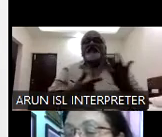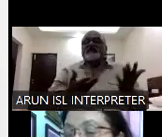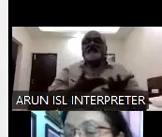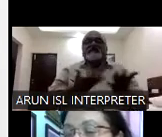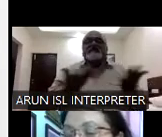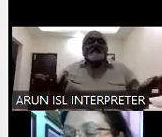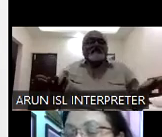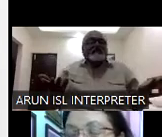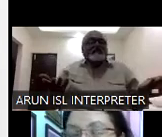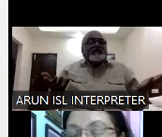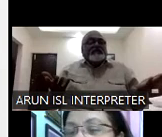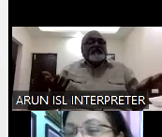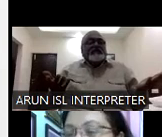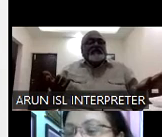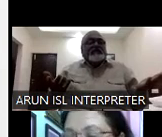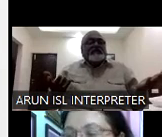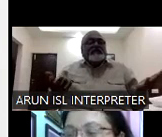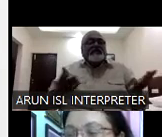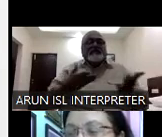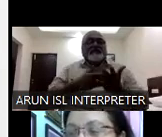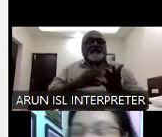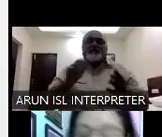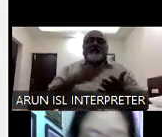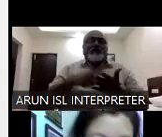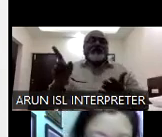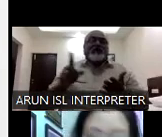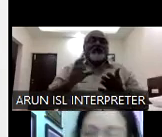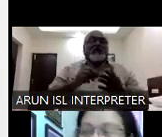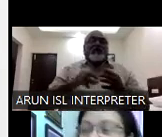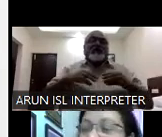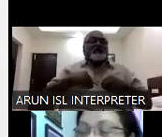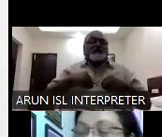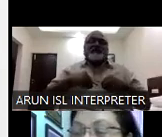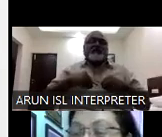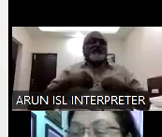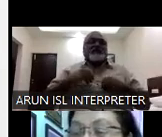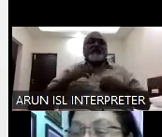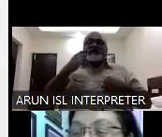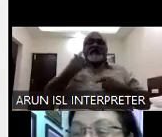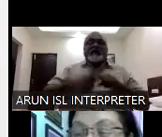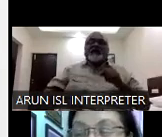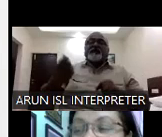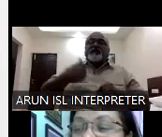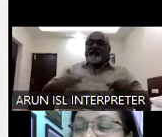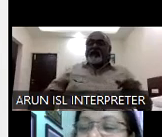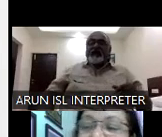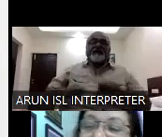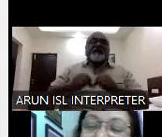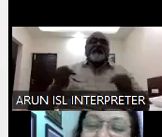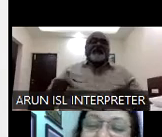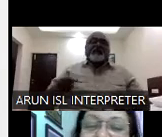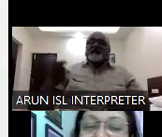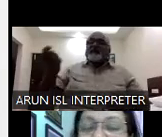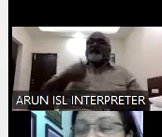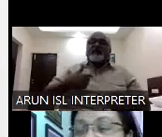This is not acceptable. You cannot charge me if my leg is fractured to sit